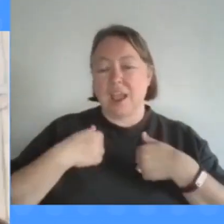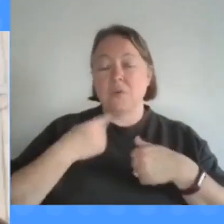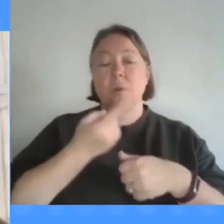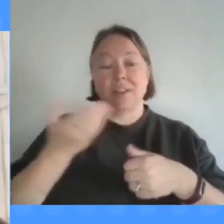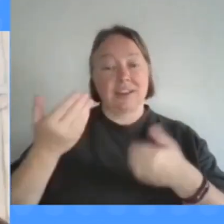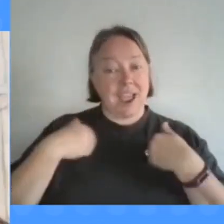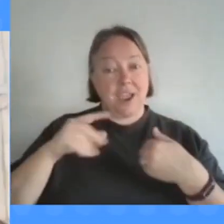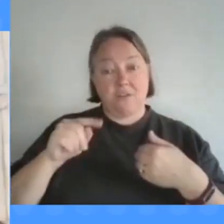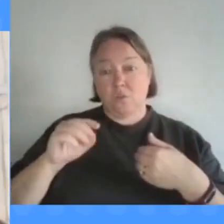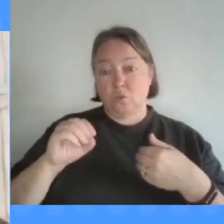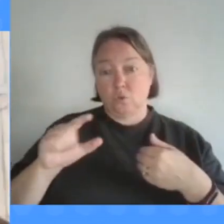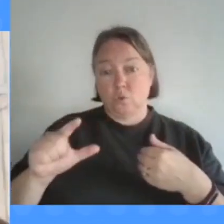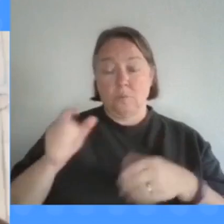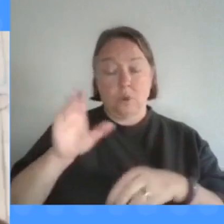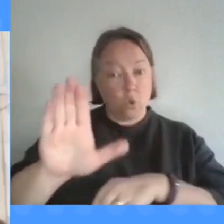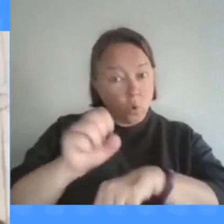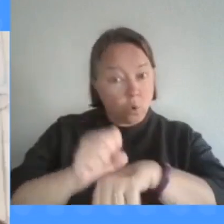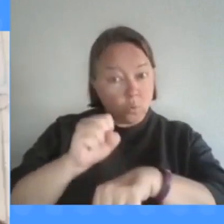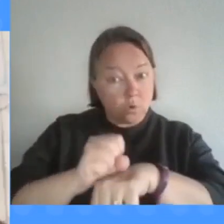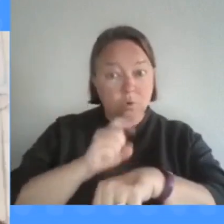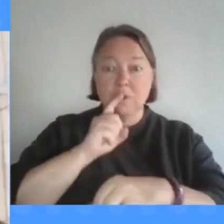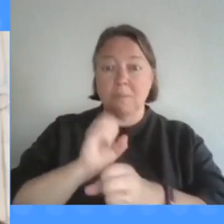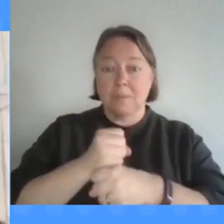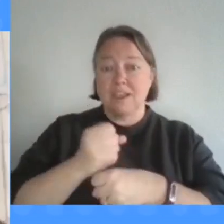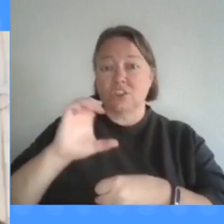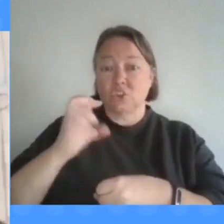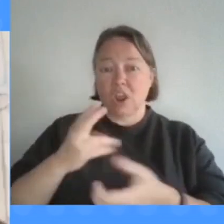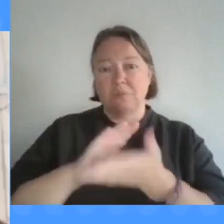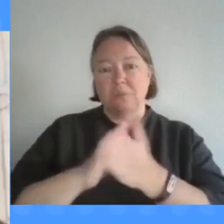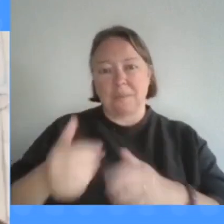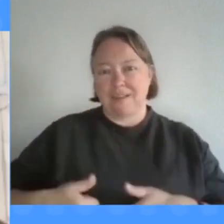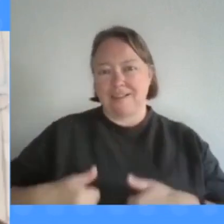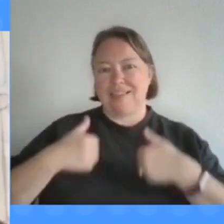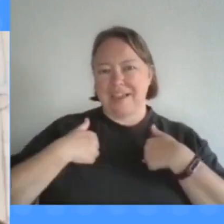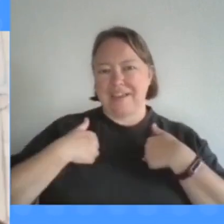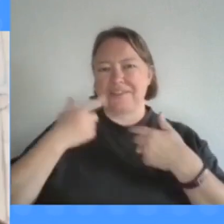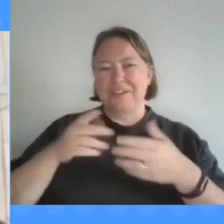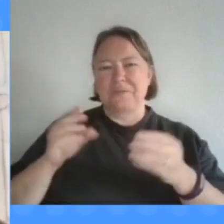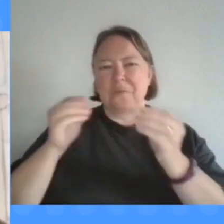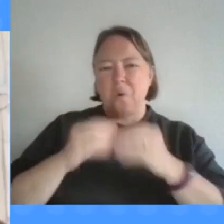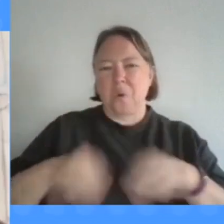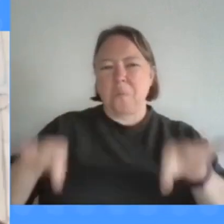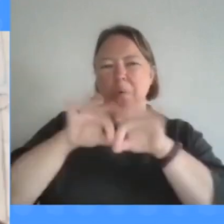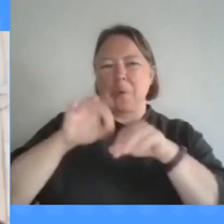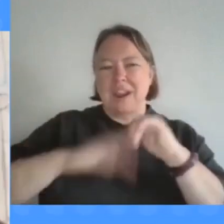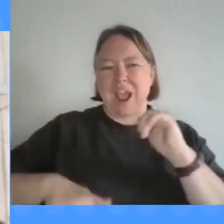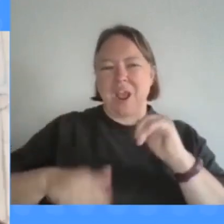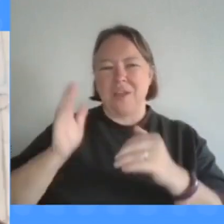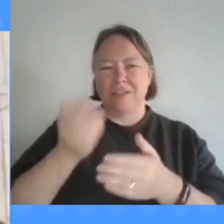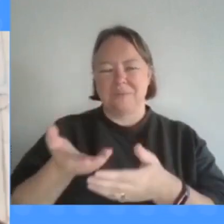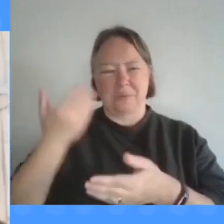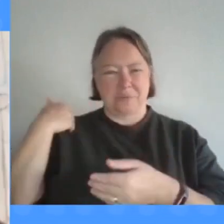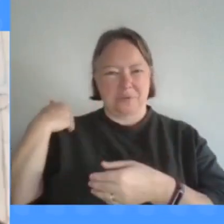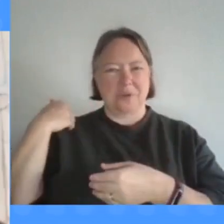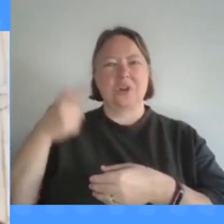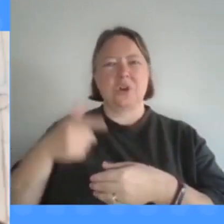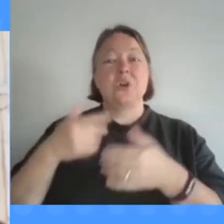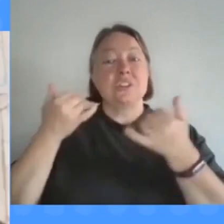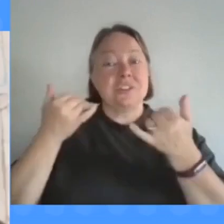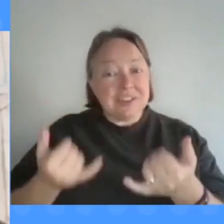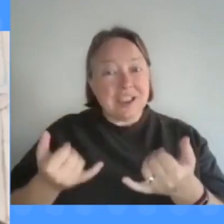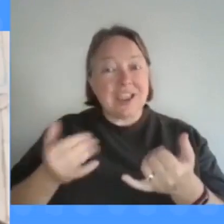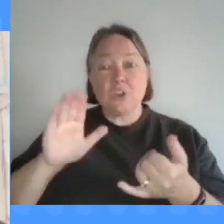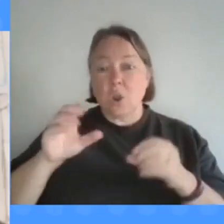tool, but the work that you do is what really makes Scratch come alive. And it's more important now than ever before. So today's really